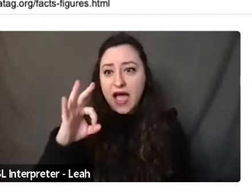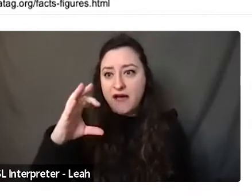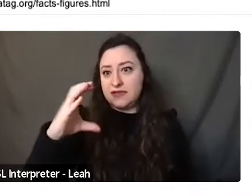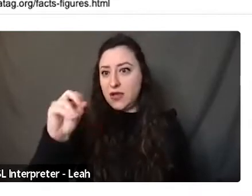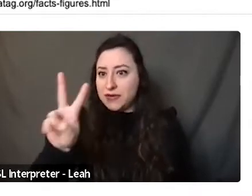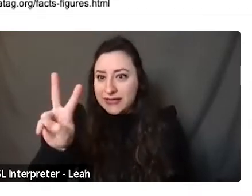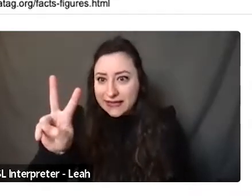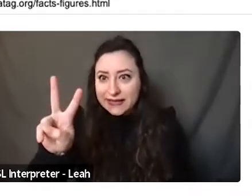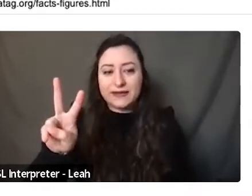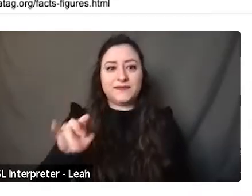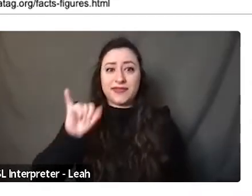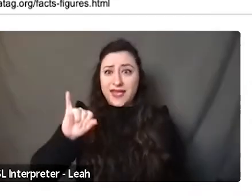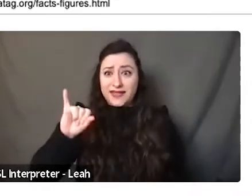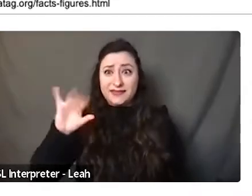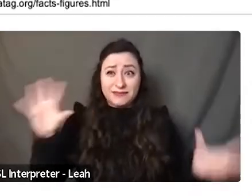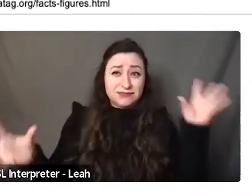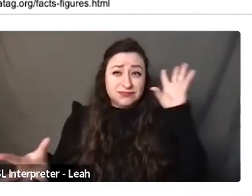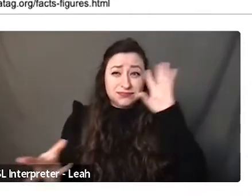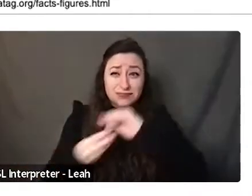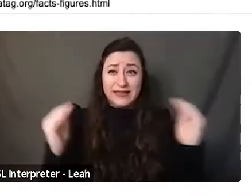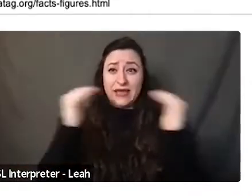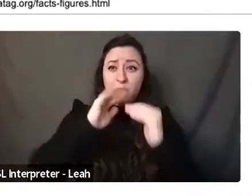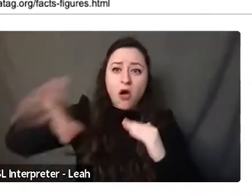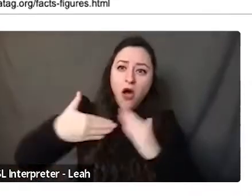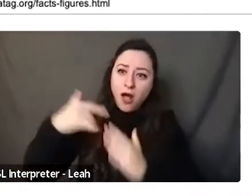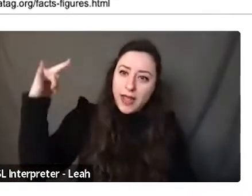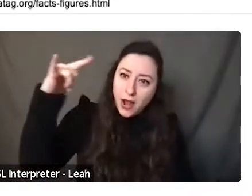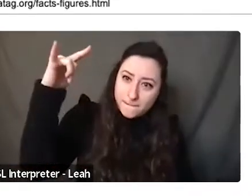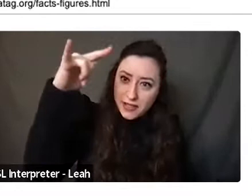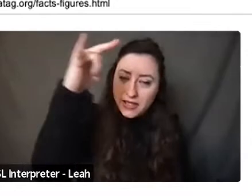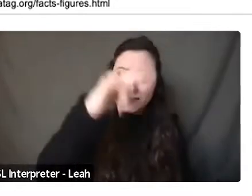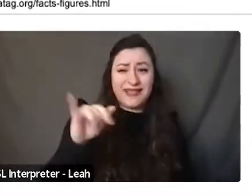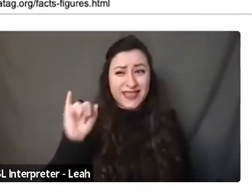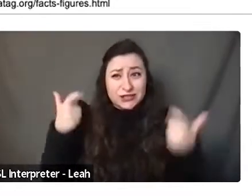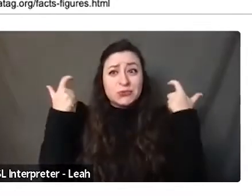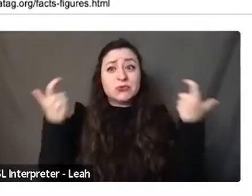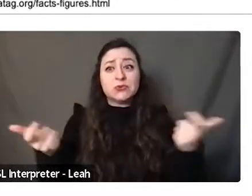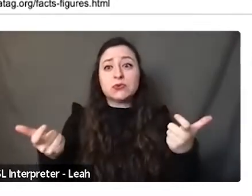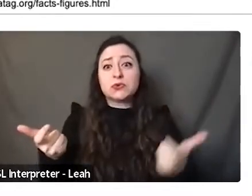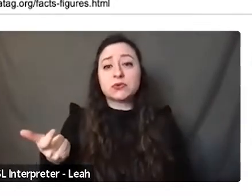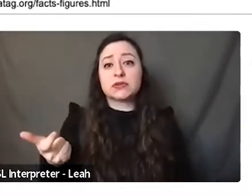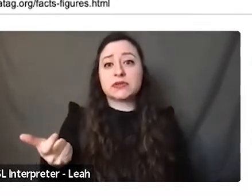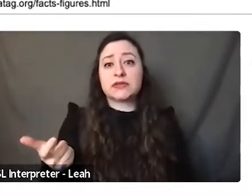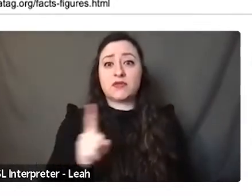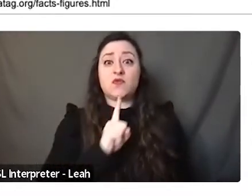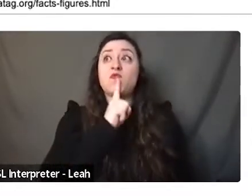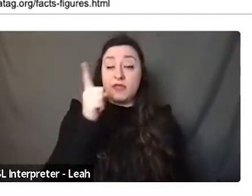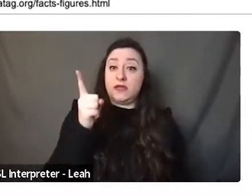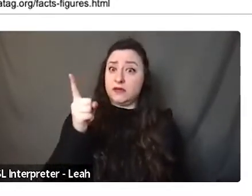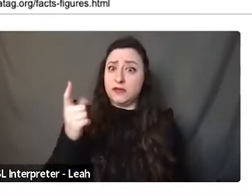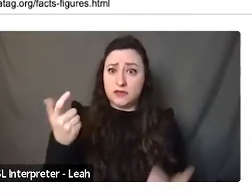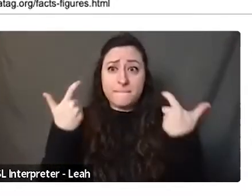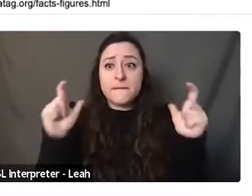to the emissions from all airplanes flying around the world. It's kind of massive. And yes, it's an absolutely critical human rights issue